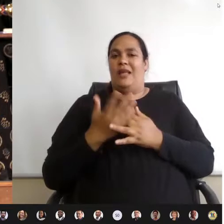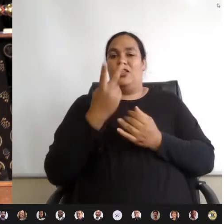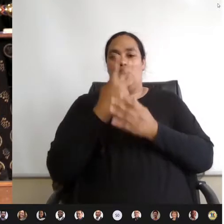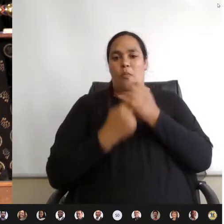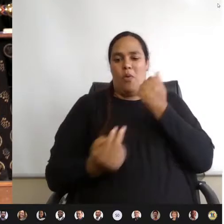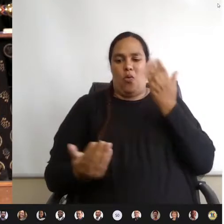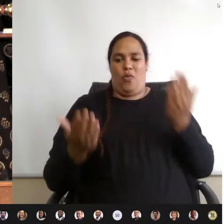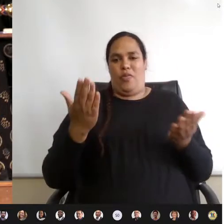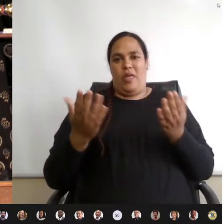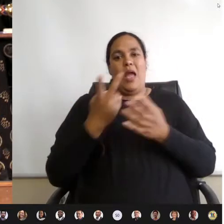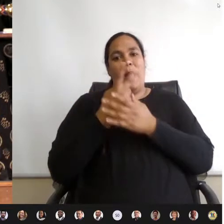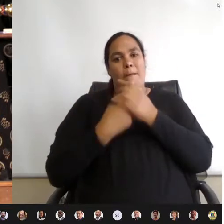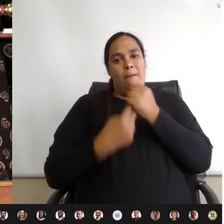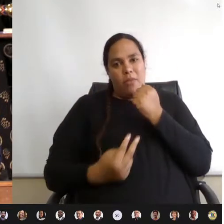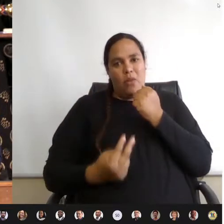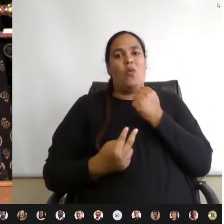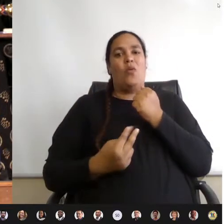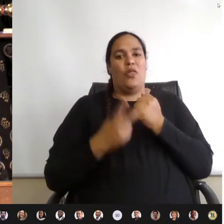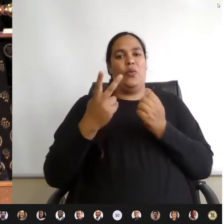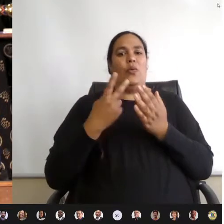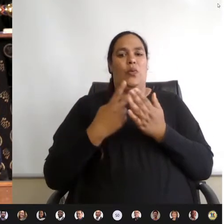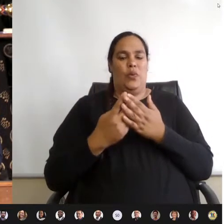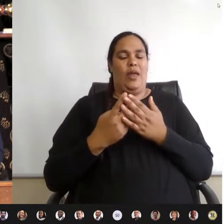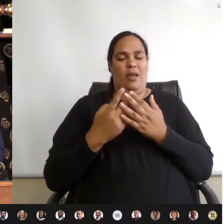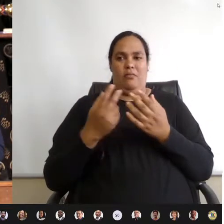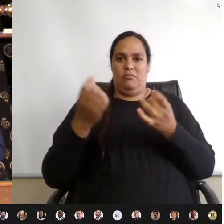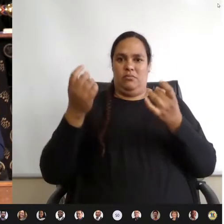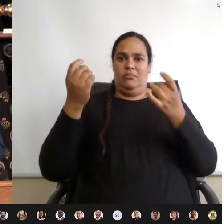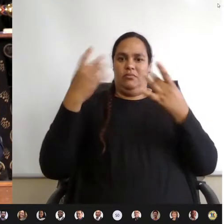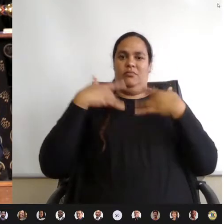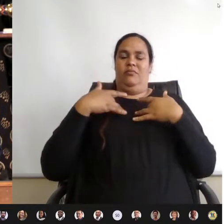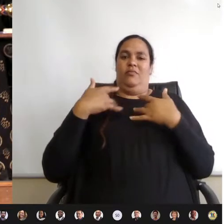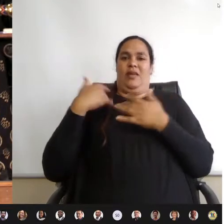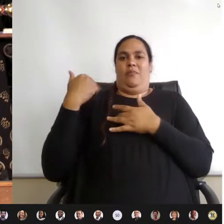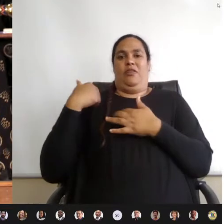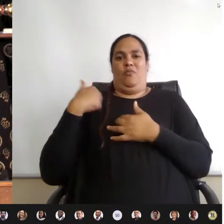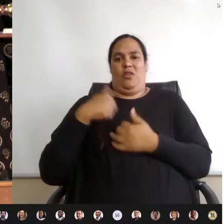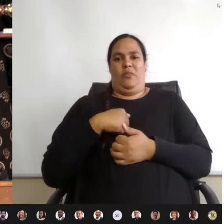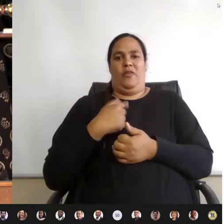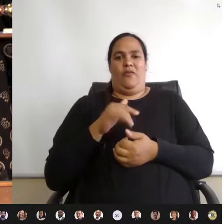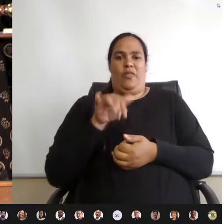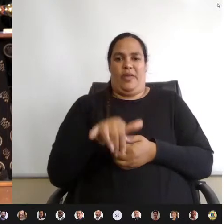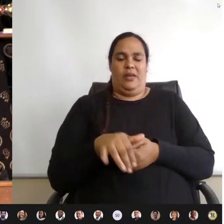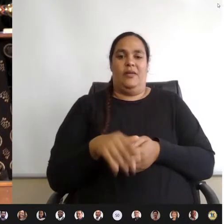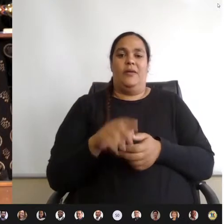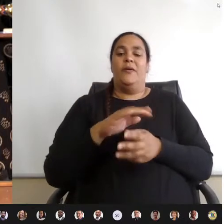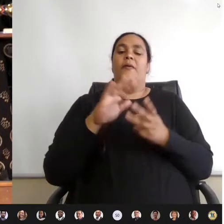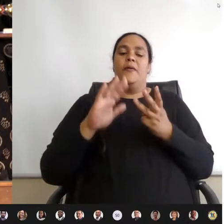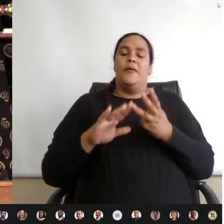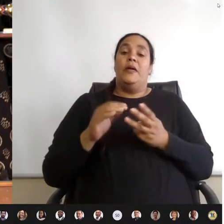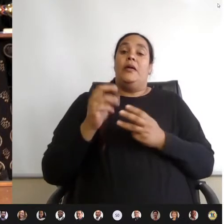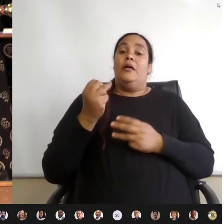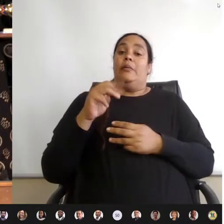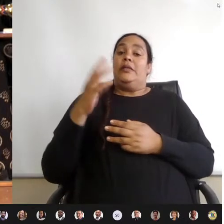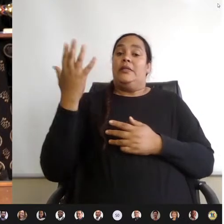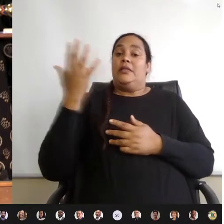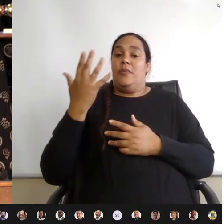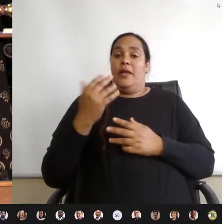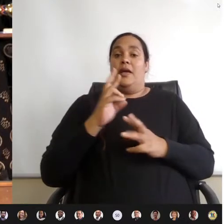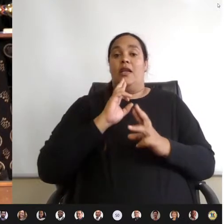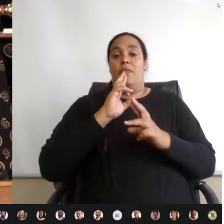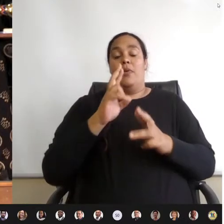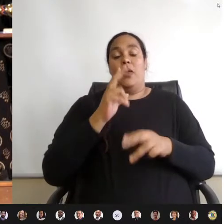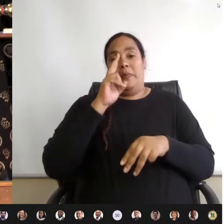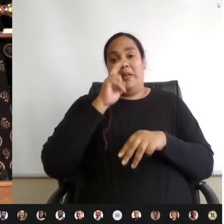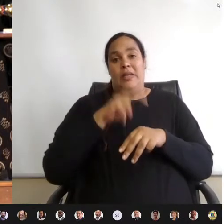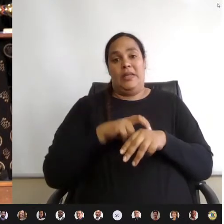and both of those you can hold me accountable to. Then, Mr. Speaker, in replying, I think I must,